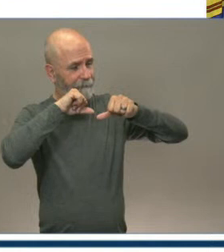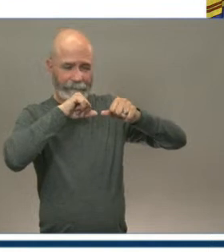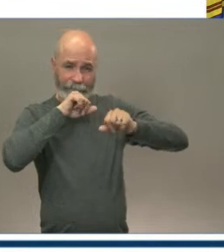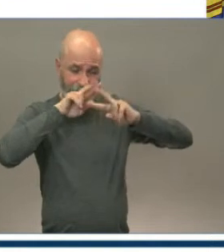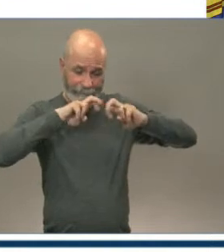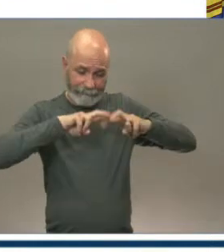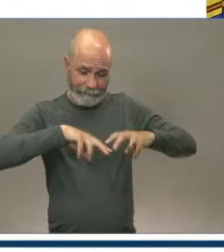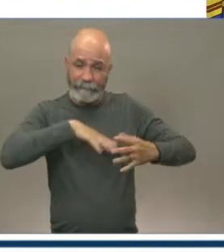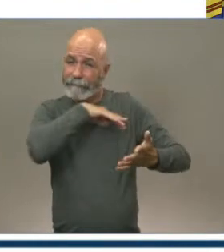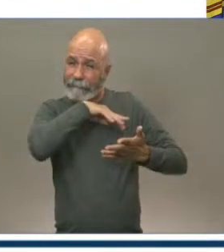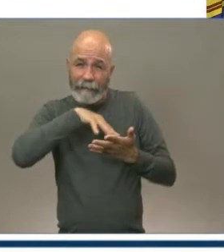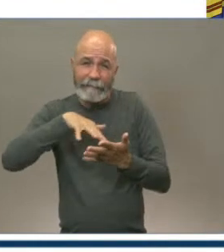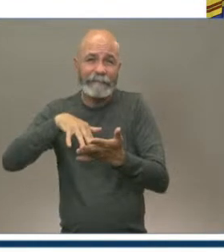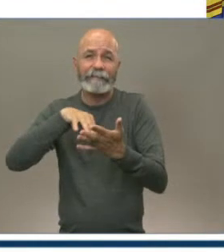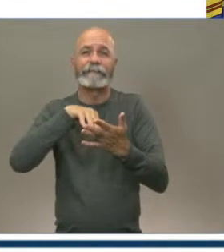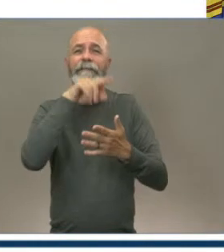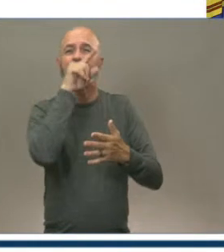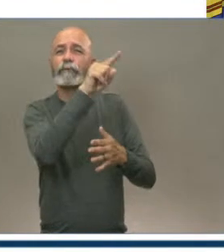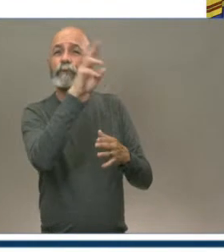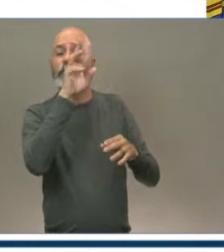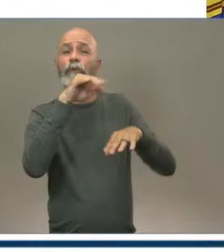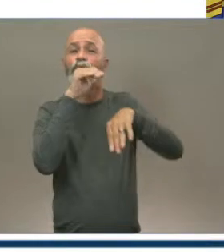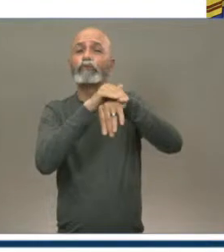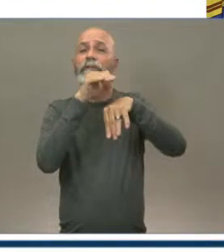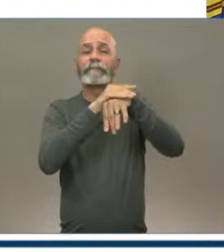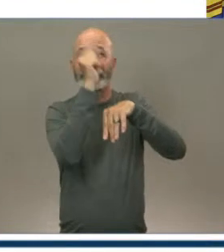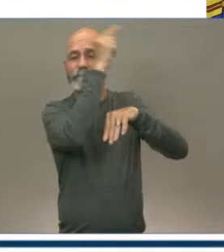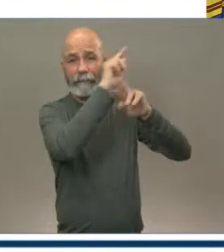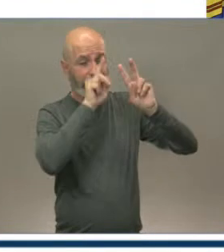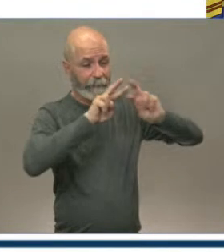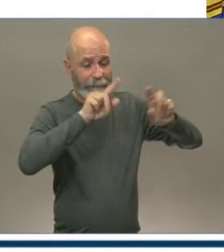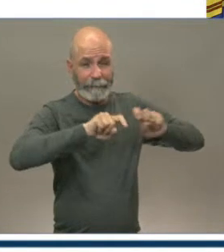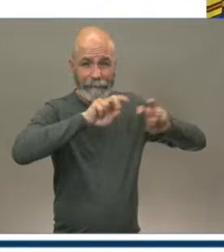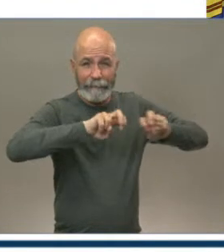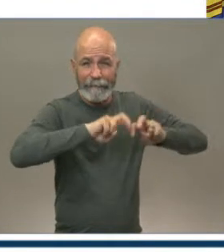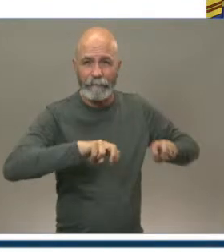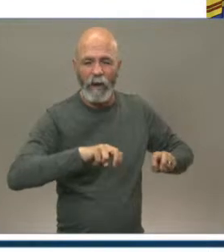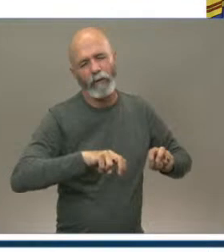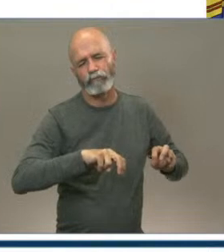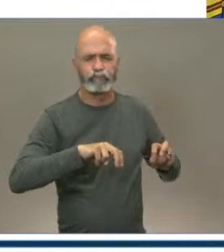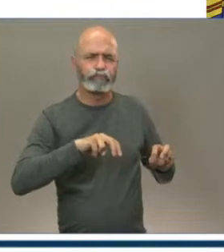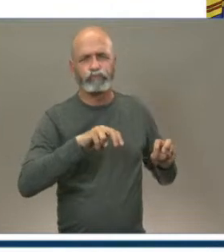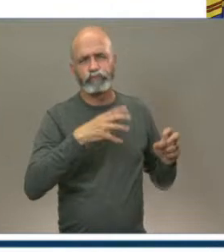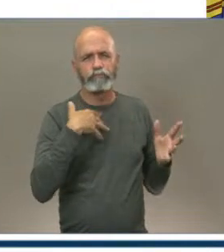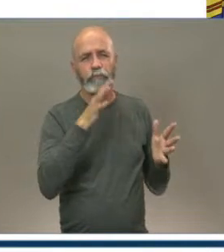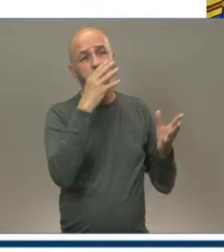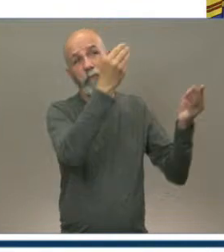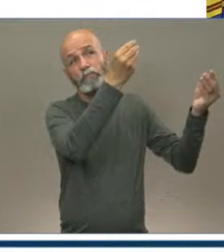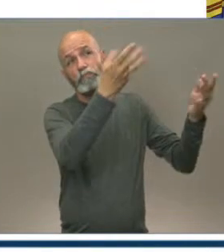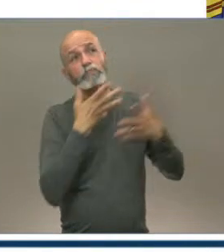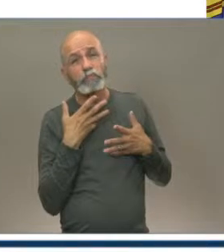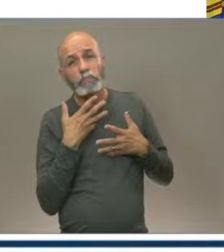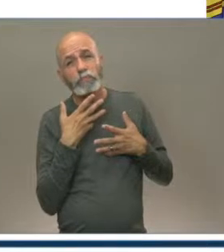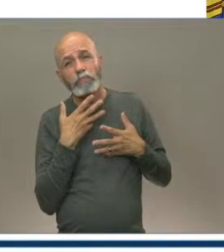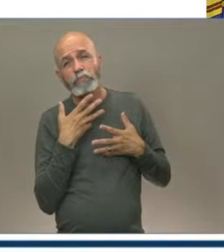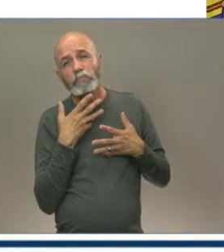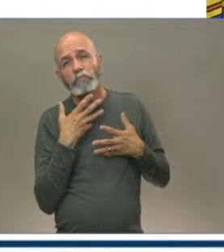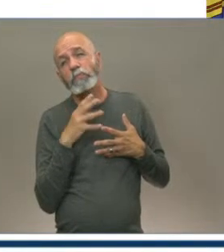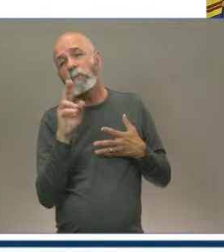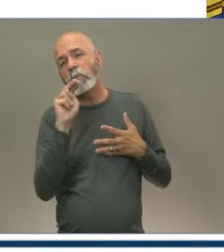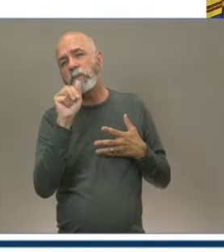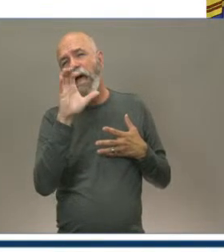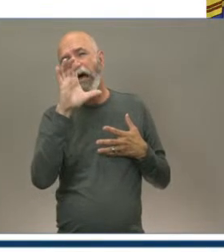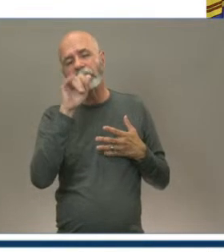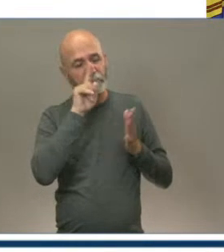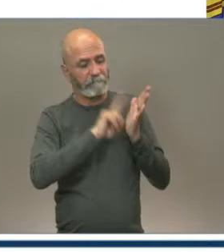the UK, to help inform this. We expect that we're going to get that information. NACI's going to review it and make some recommendations.